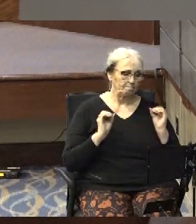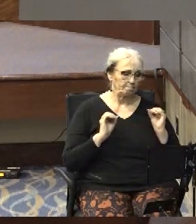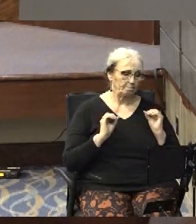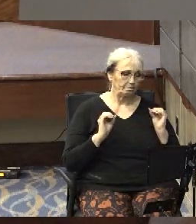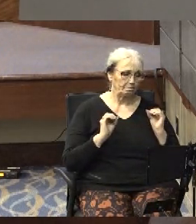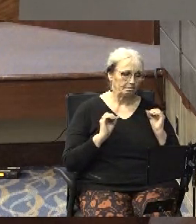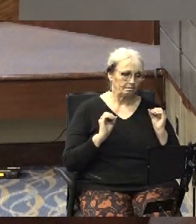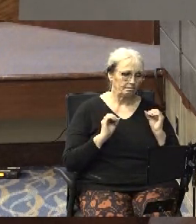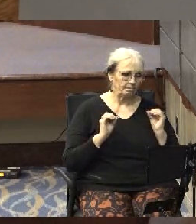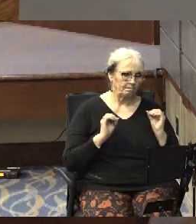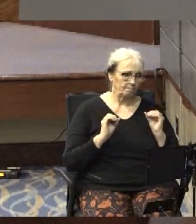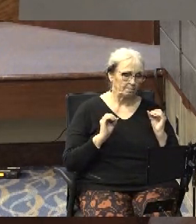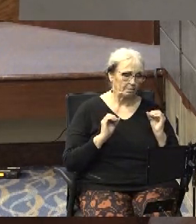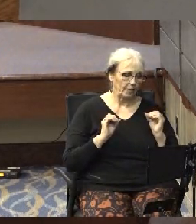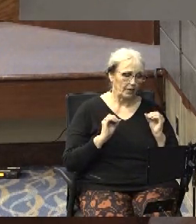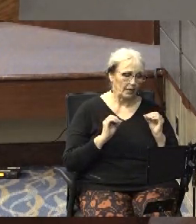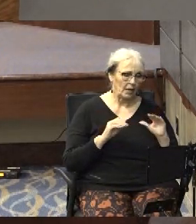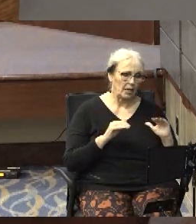cutting states off.